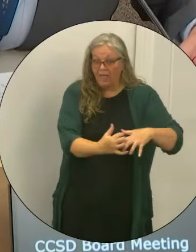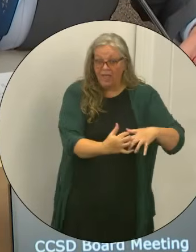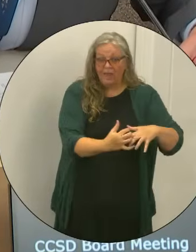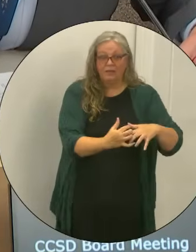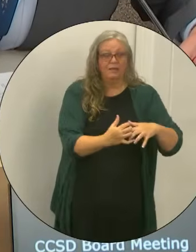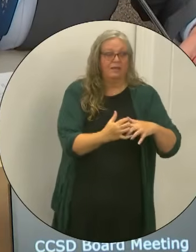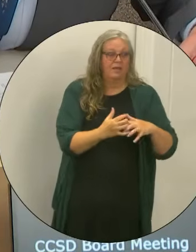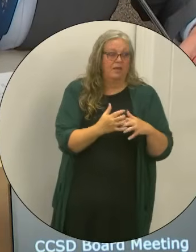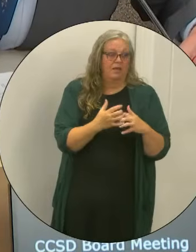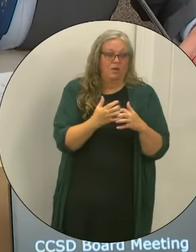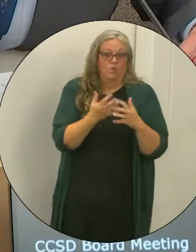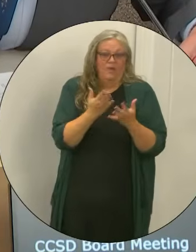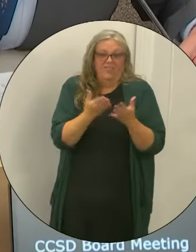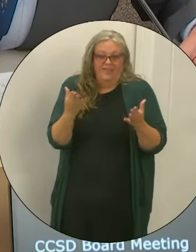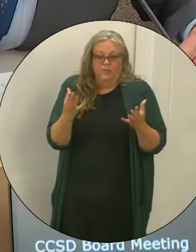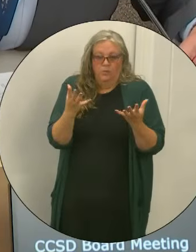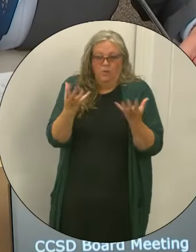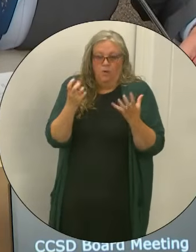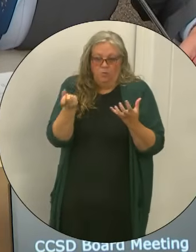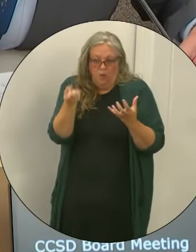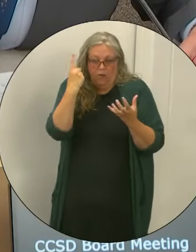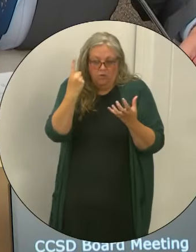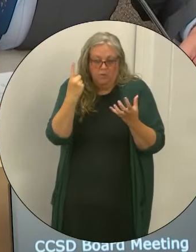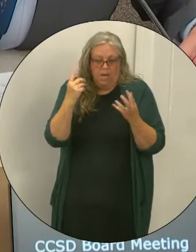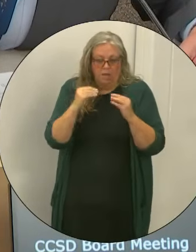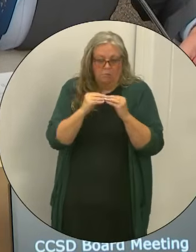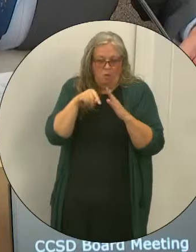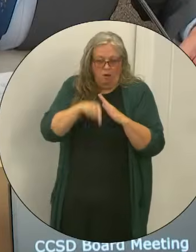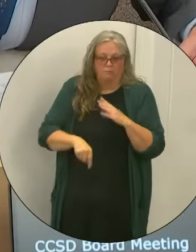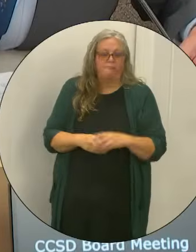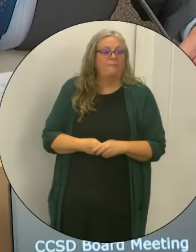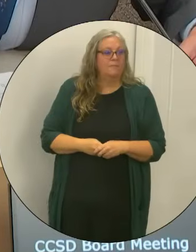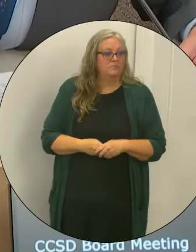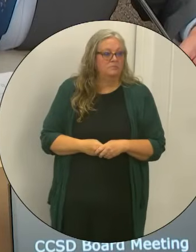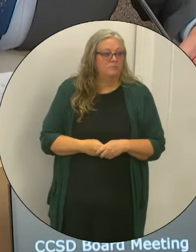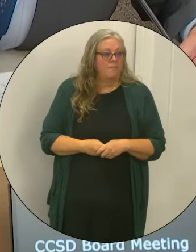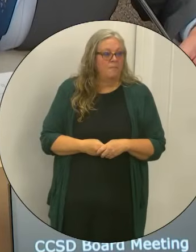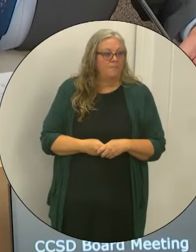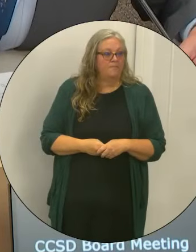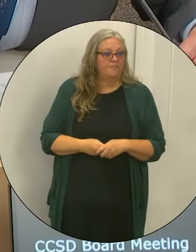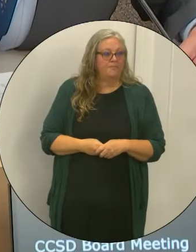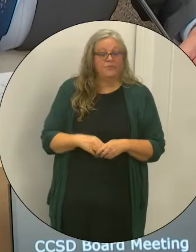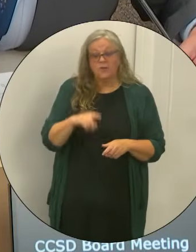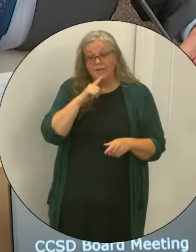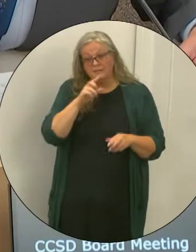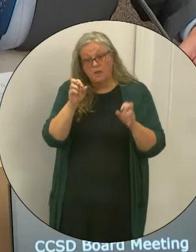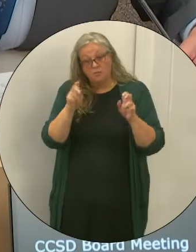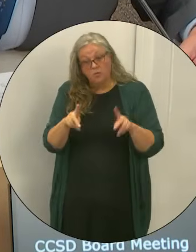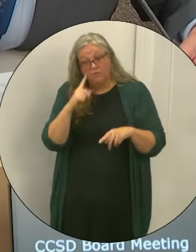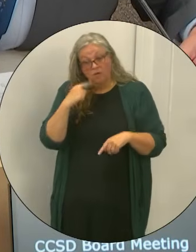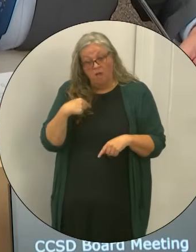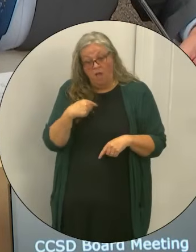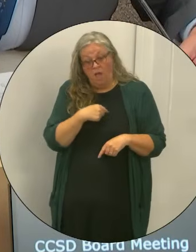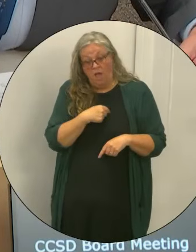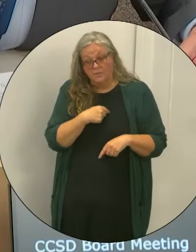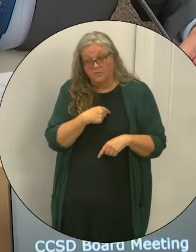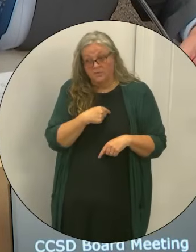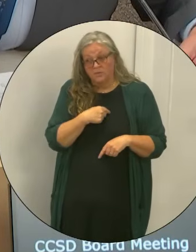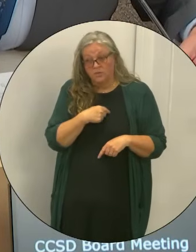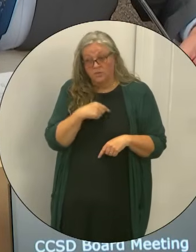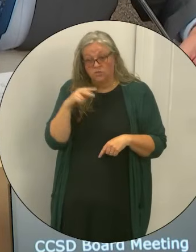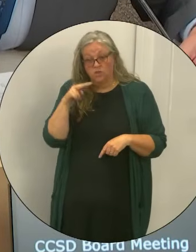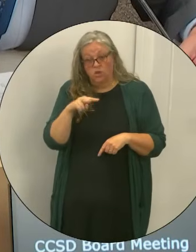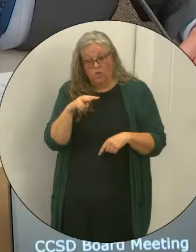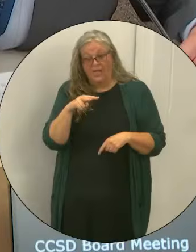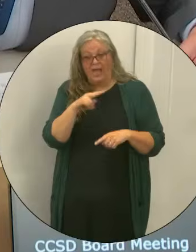look into further and understand a little bit better. That being said, there is an opportunity for us to potentially look at some of the